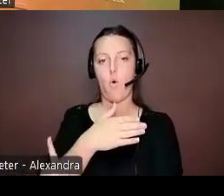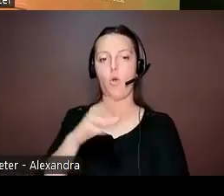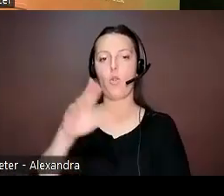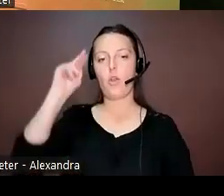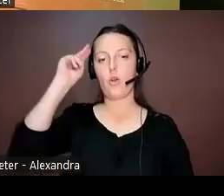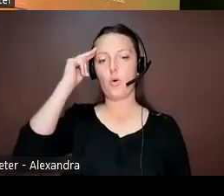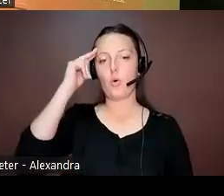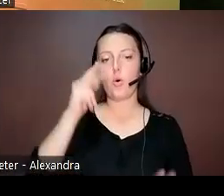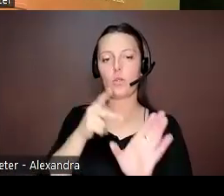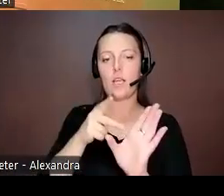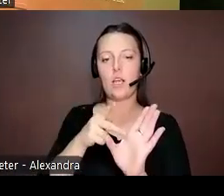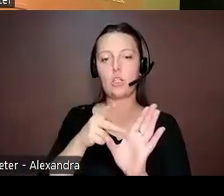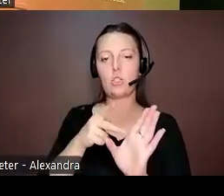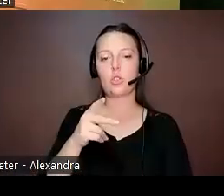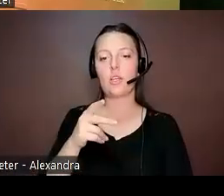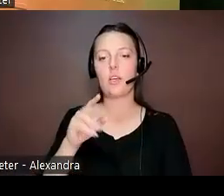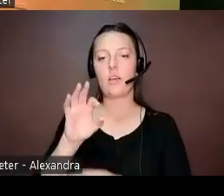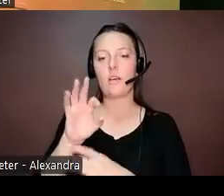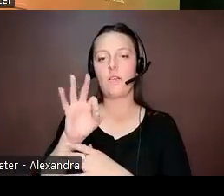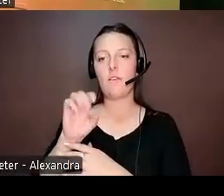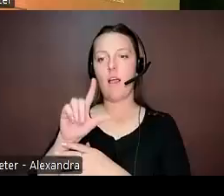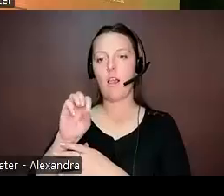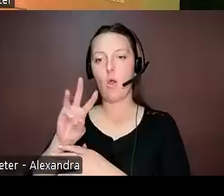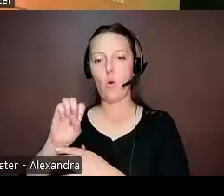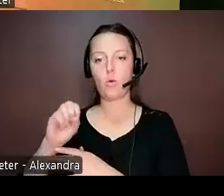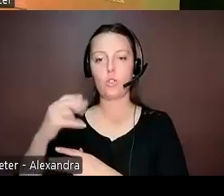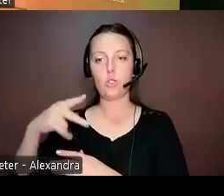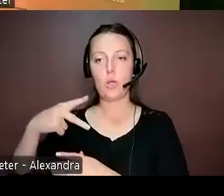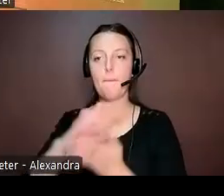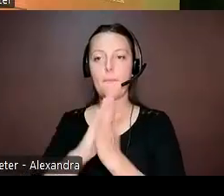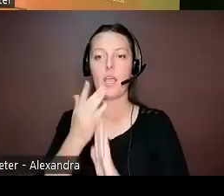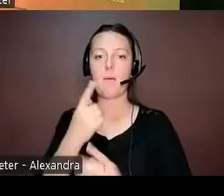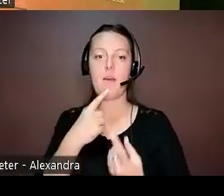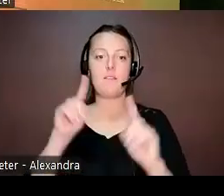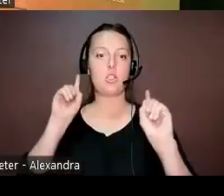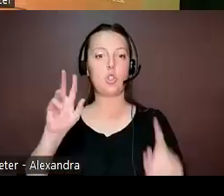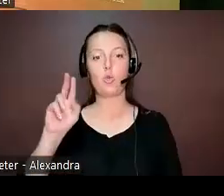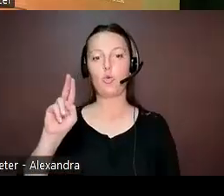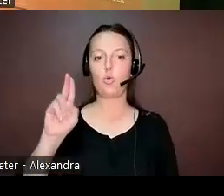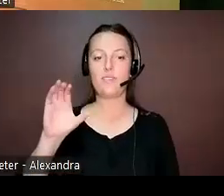became officially a UCNS approved fellowship.